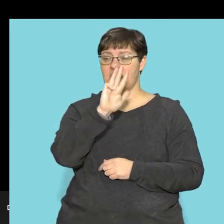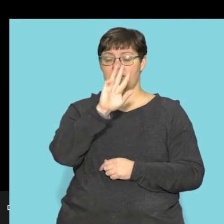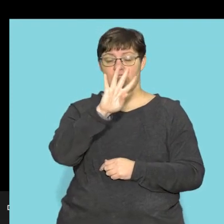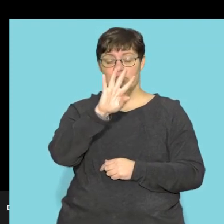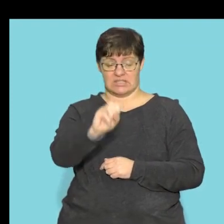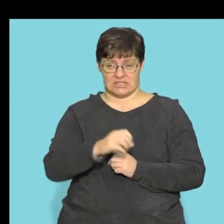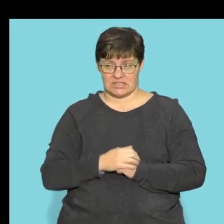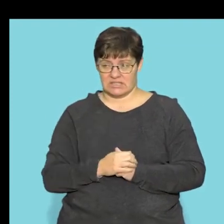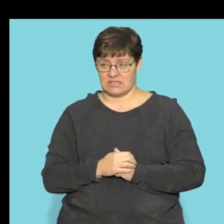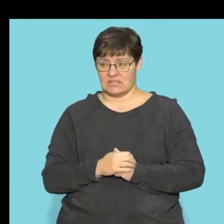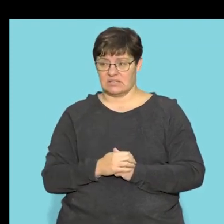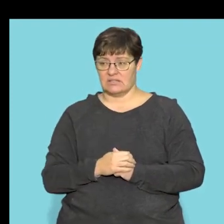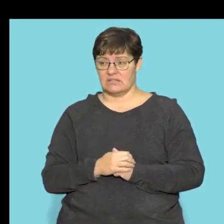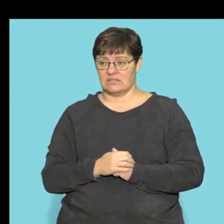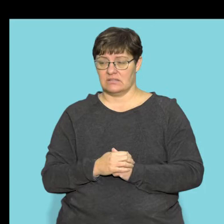1,940.